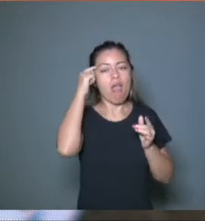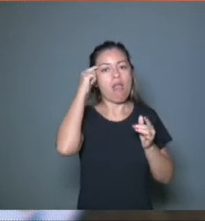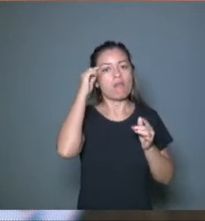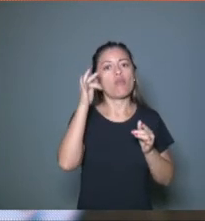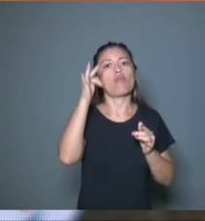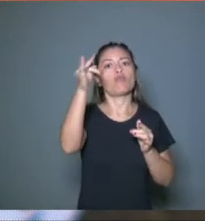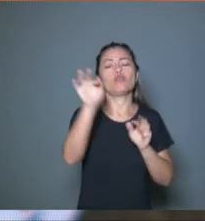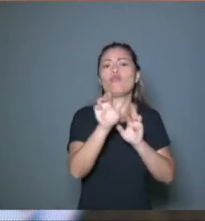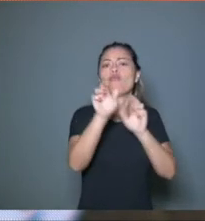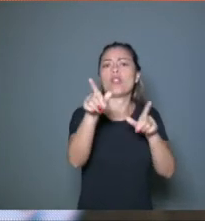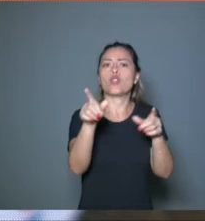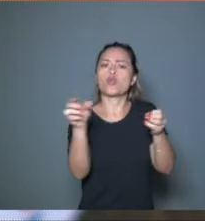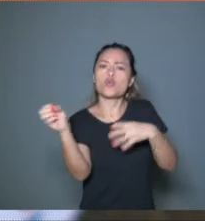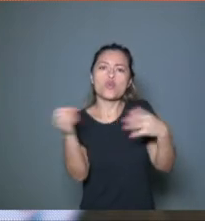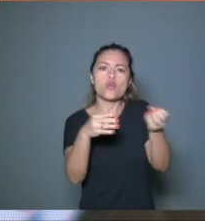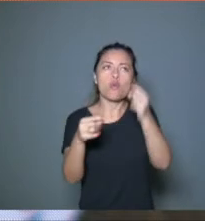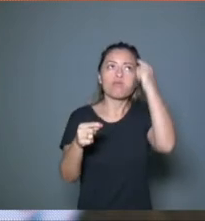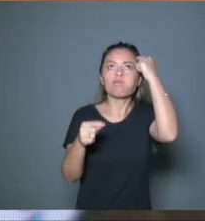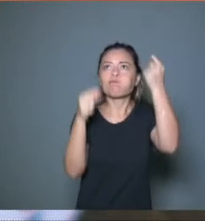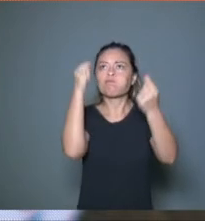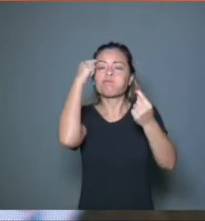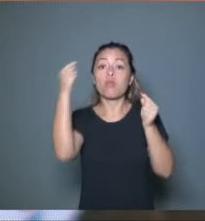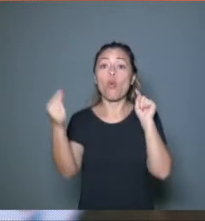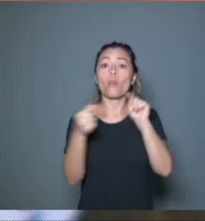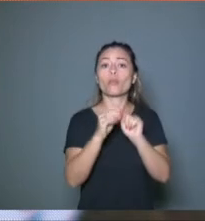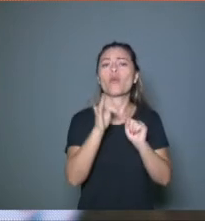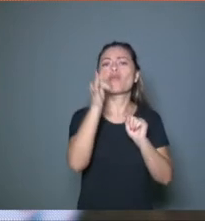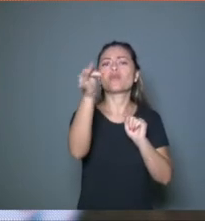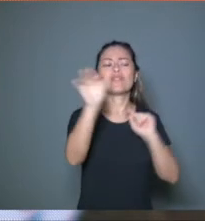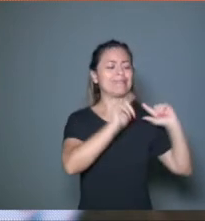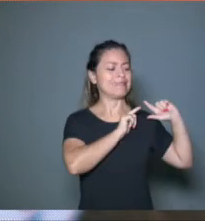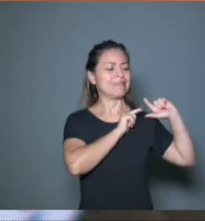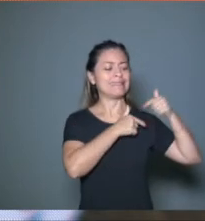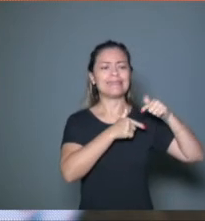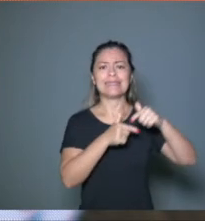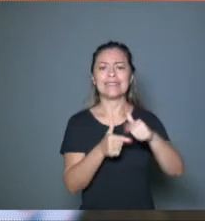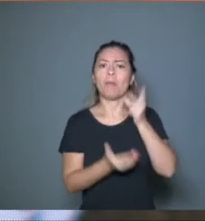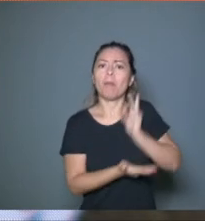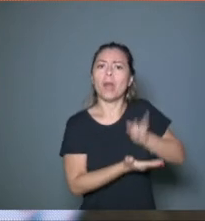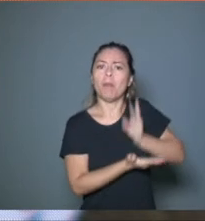So this is our mindset today. We focus on innovation and